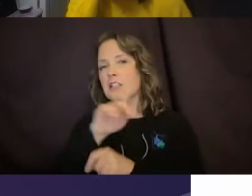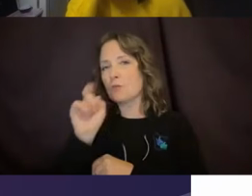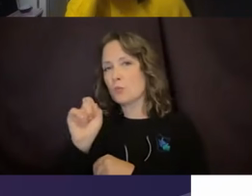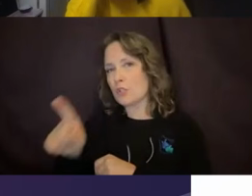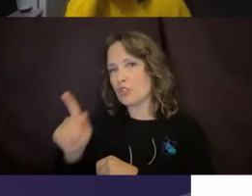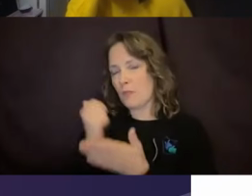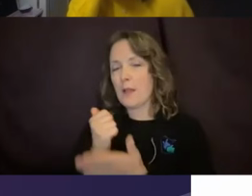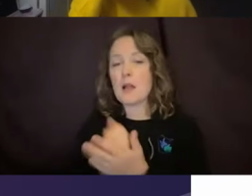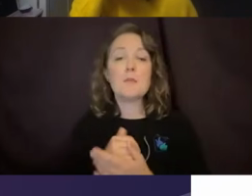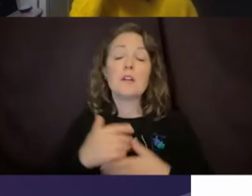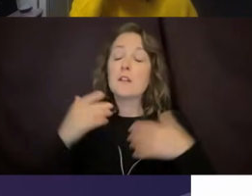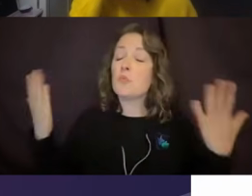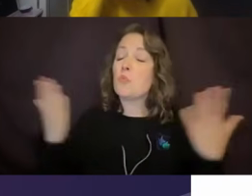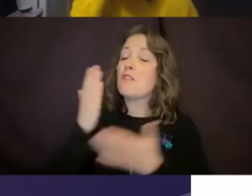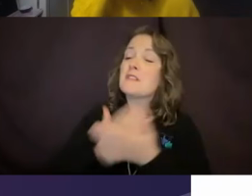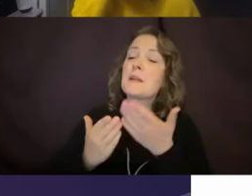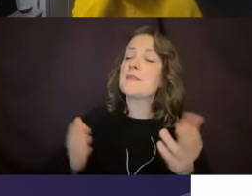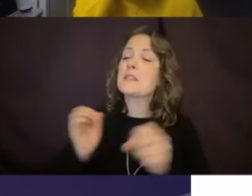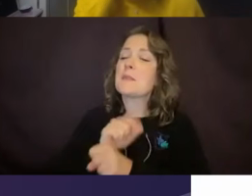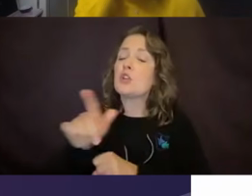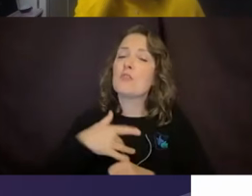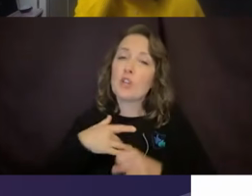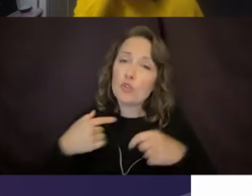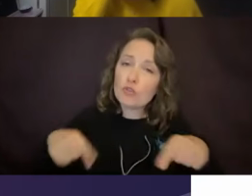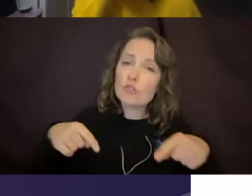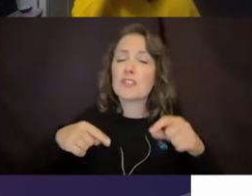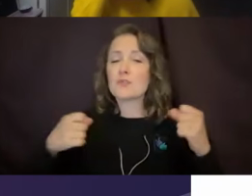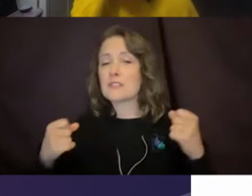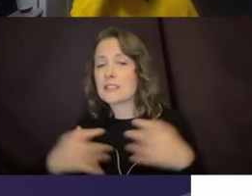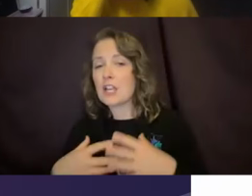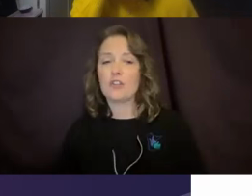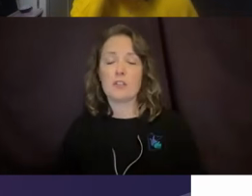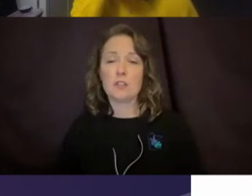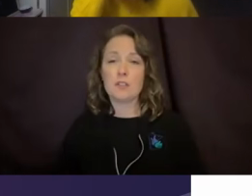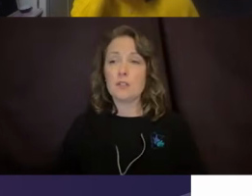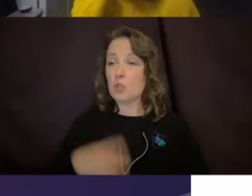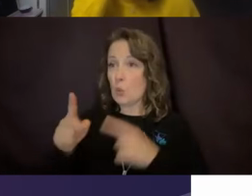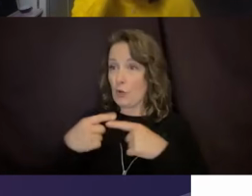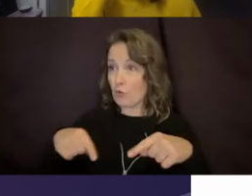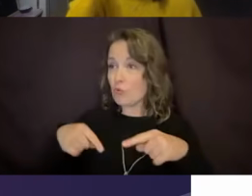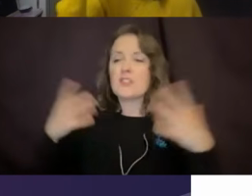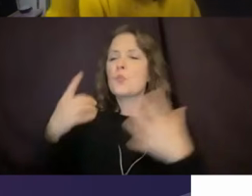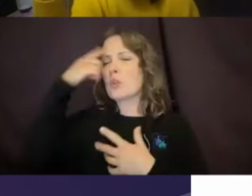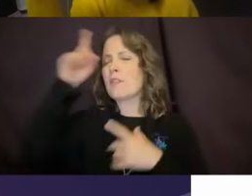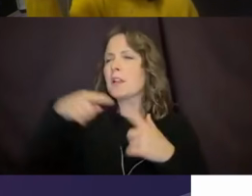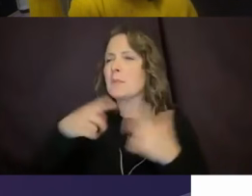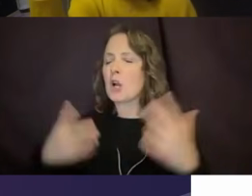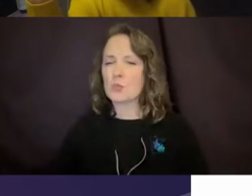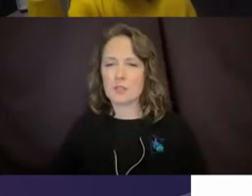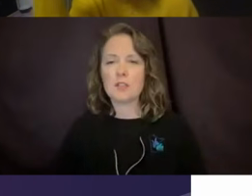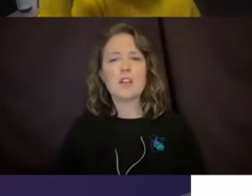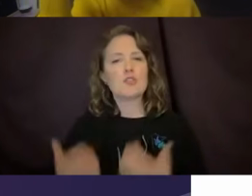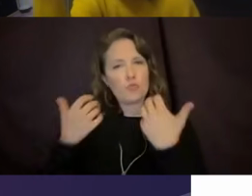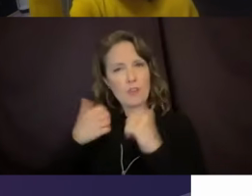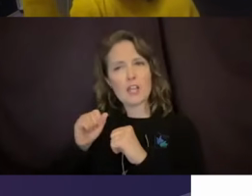what are some things that make you feel nervous or scared? What do you think about when you're nervous or scared? Again, tapping into like the emotions,